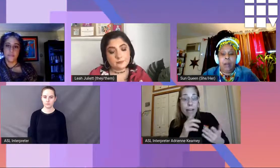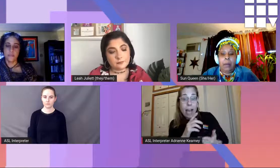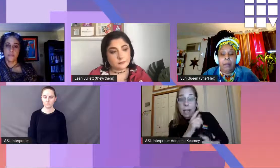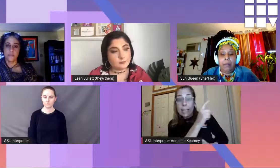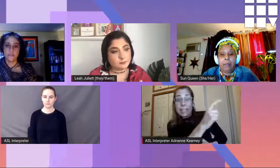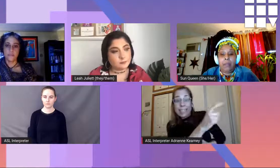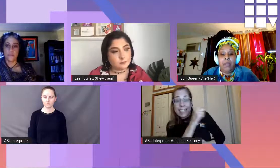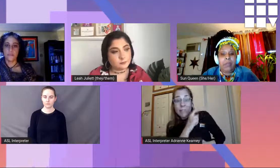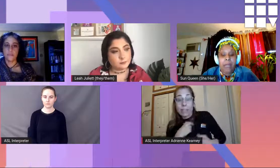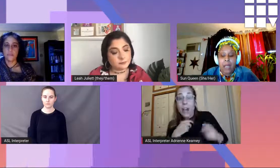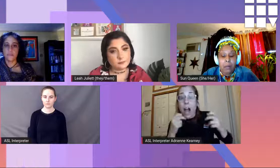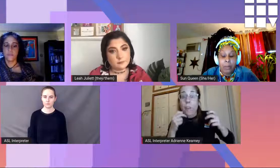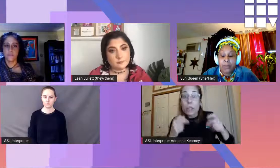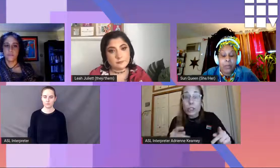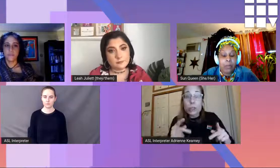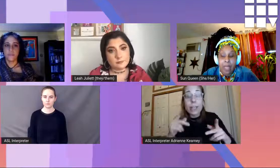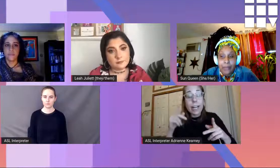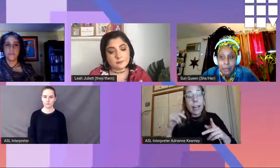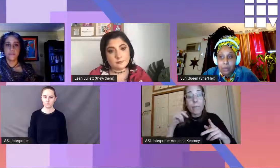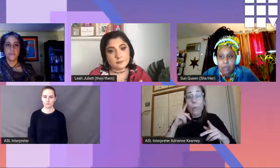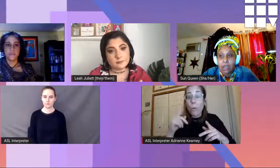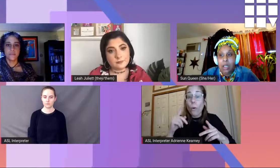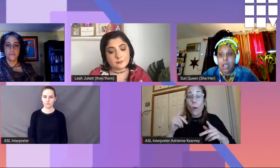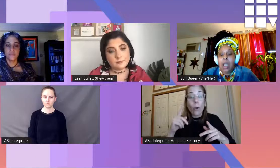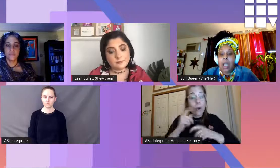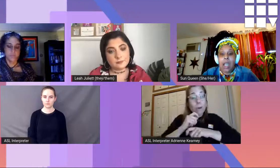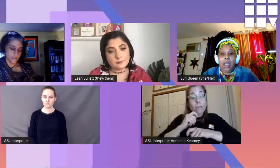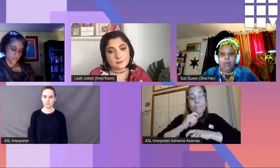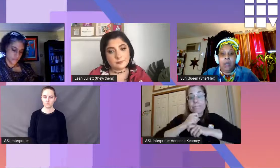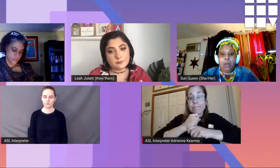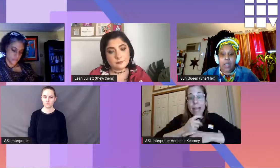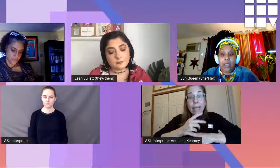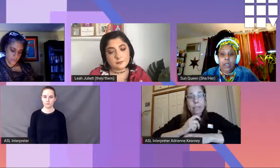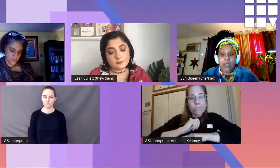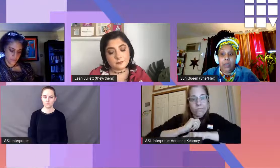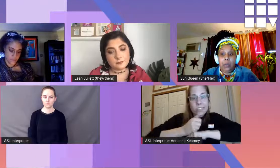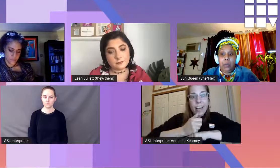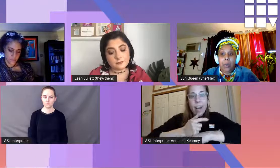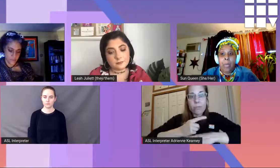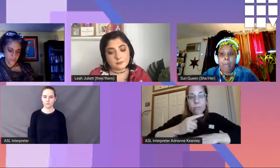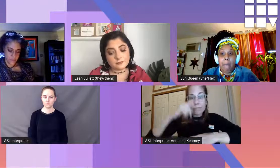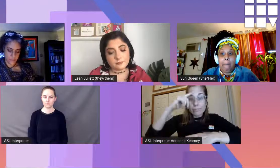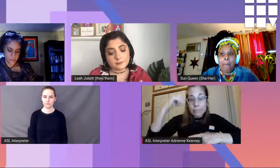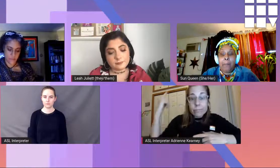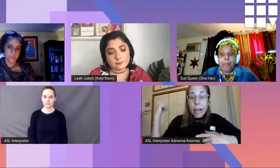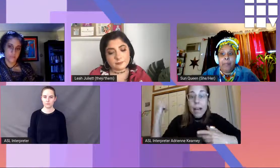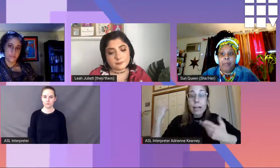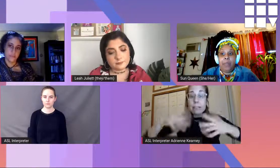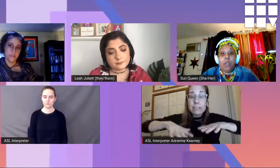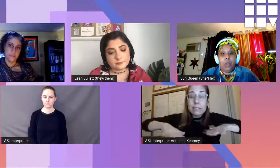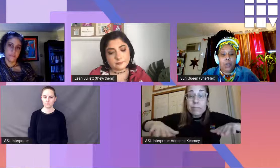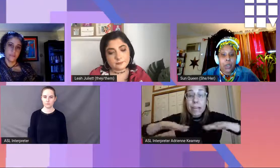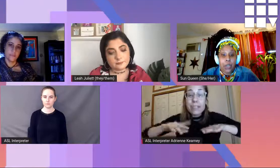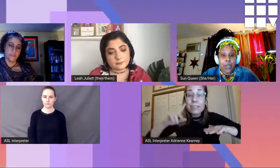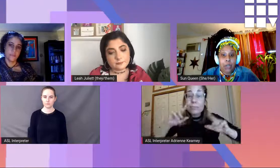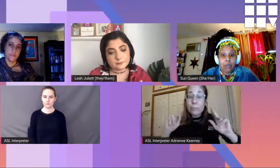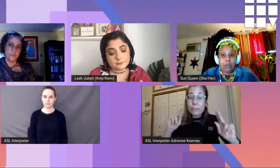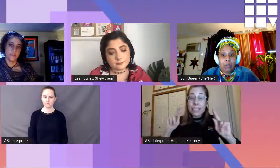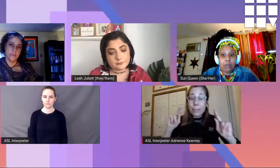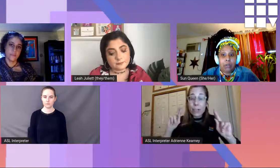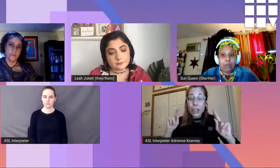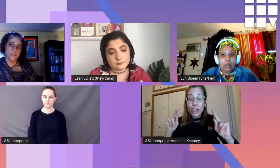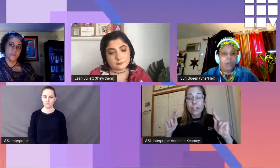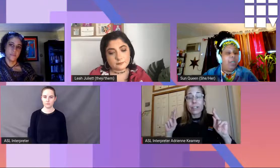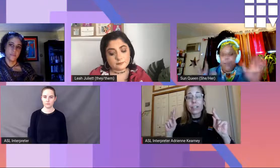for Black women, for Black folks. I am going to no